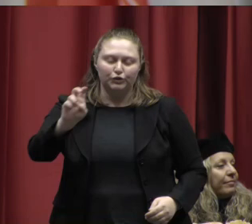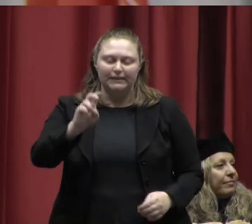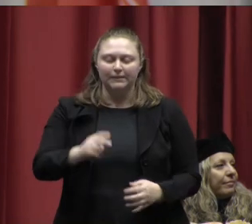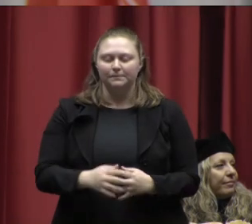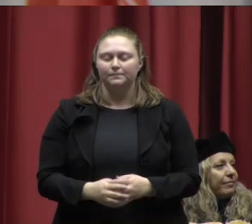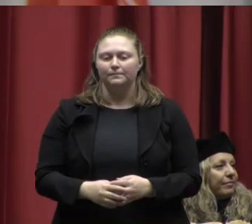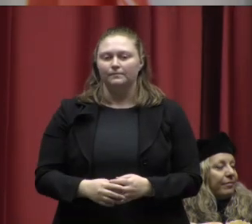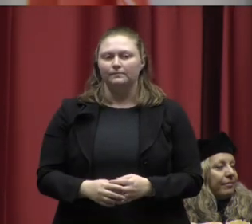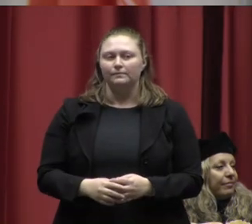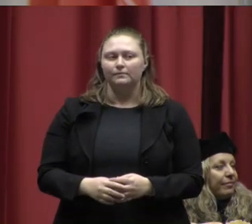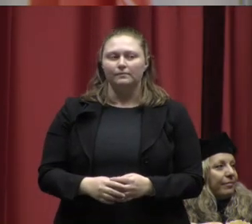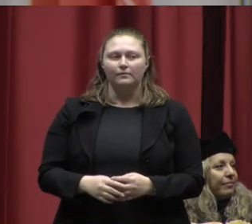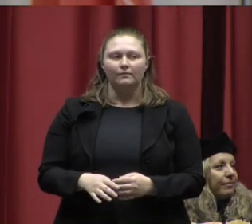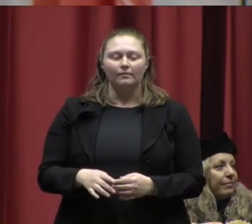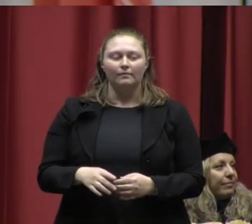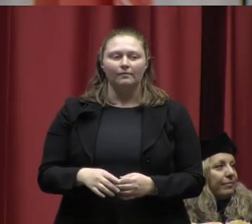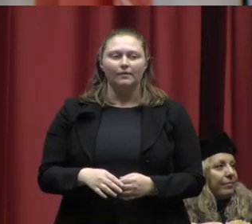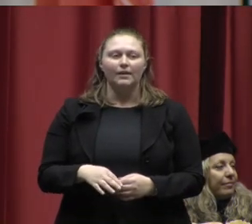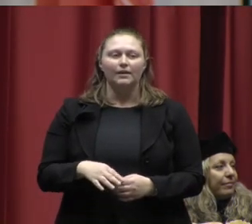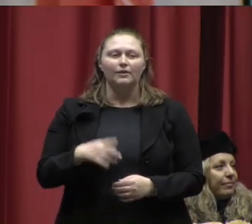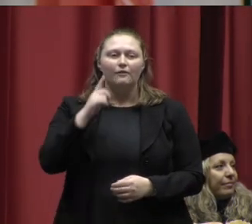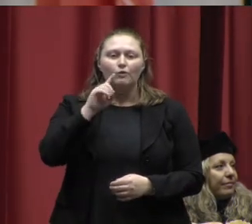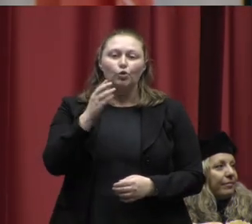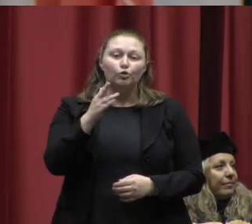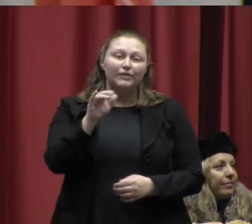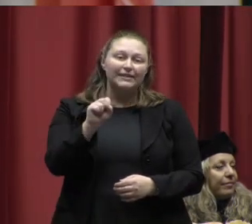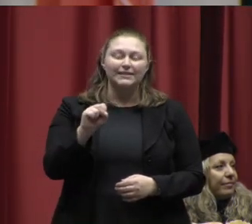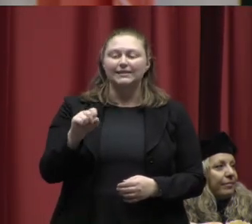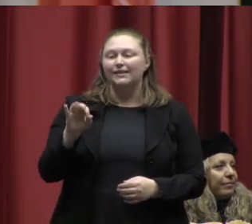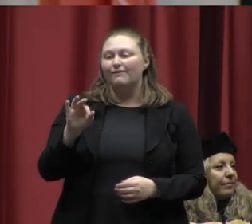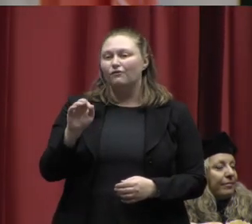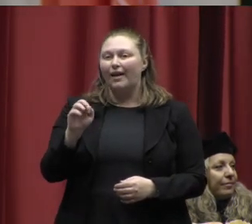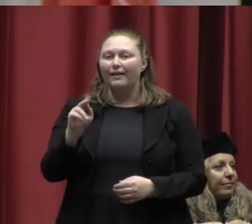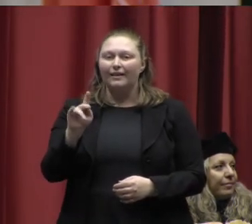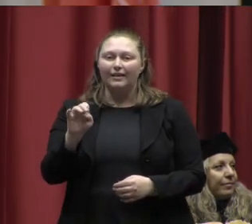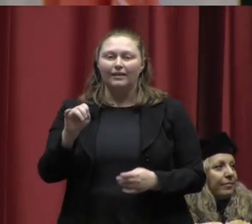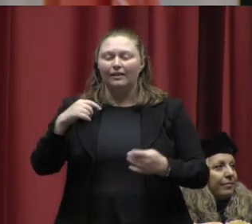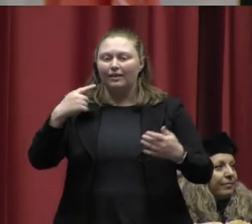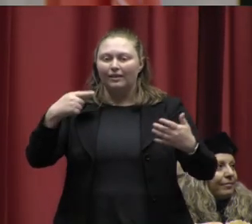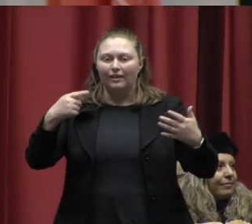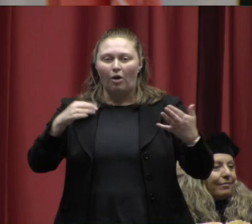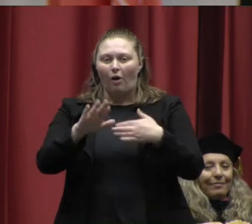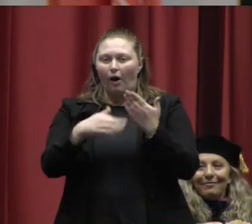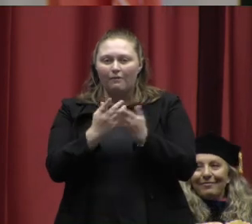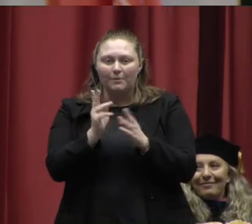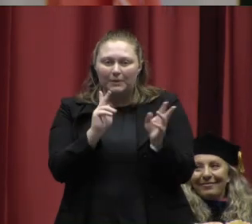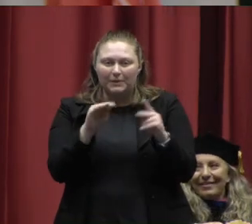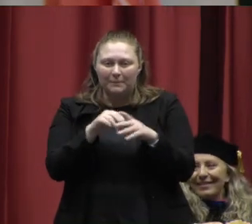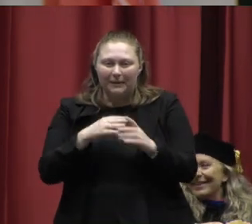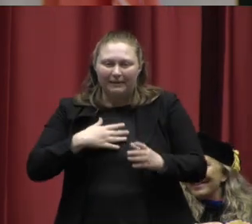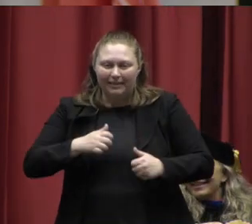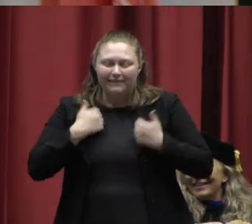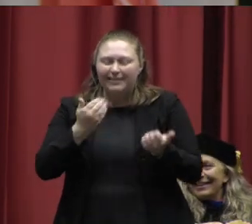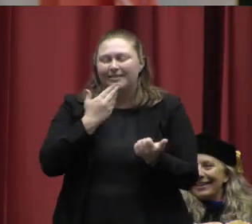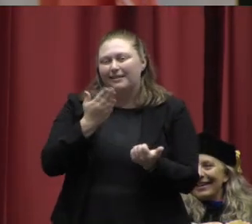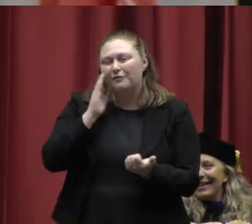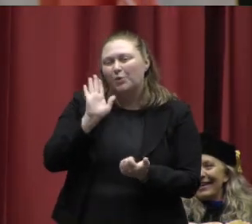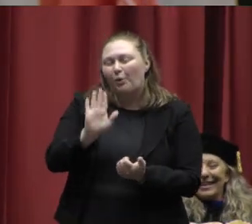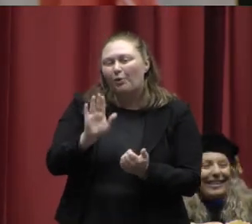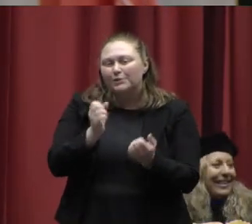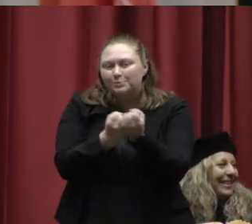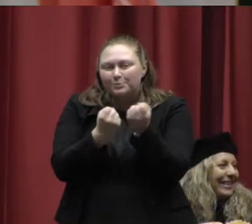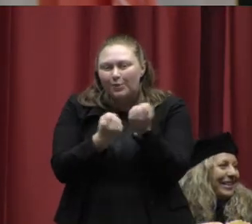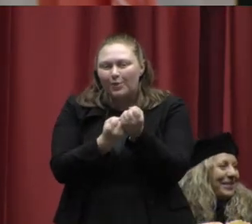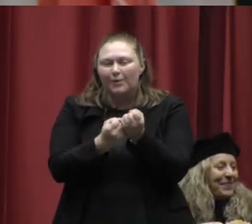many mentors, such as Cele, Chris, Frankie, Mama Jen, Patricia, and so many more, thank you for your